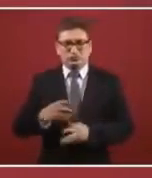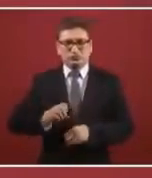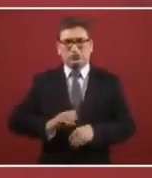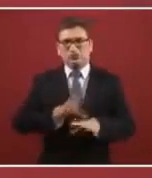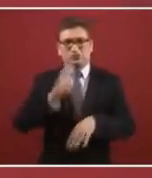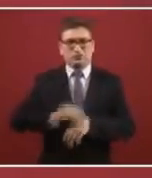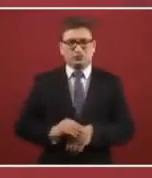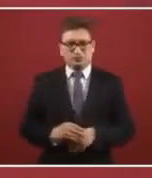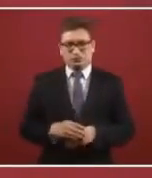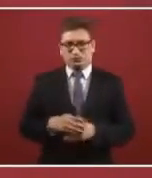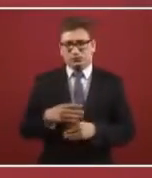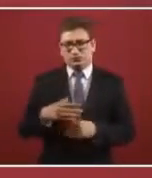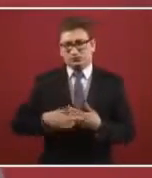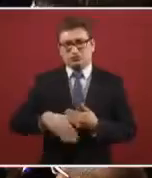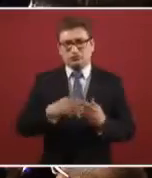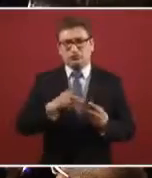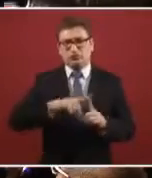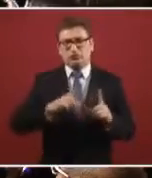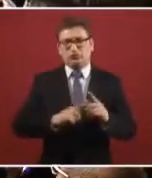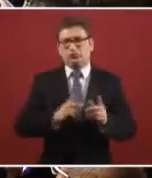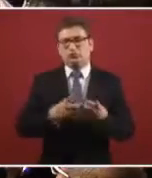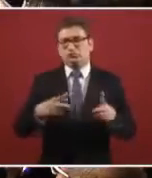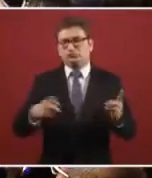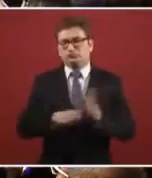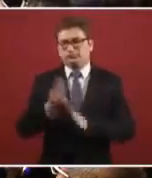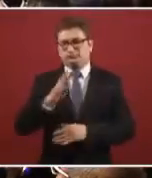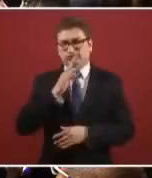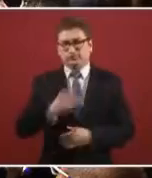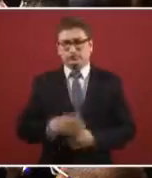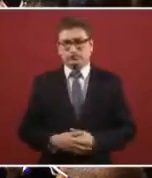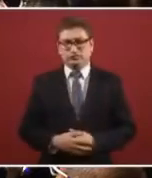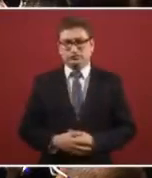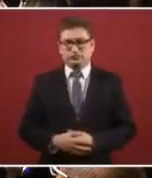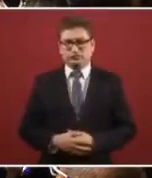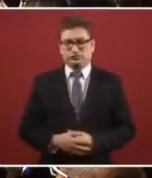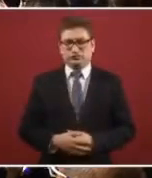previous regimen, and it will bring peace to our country.